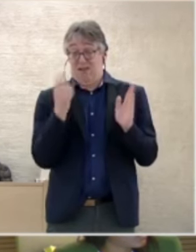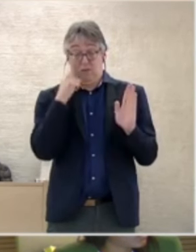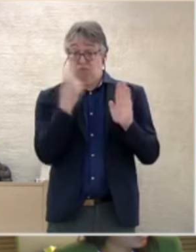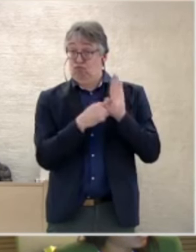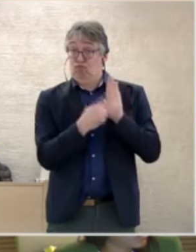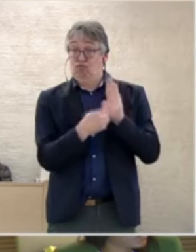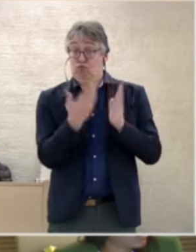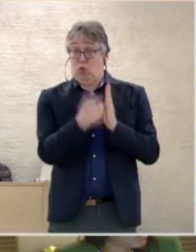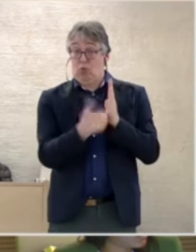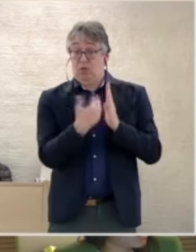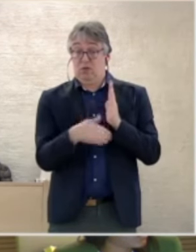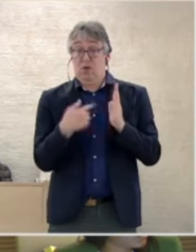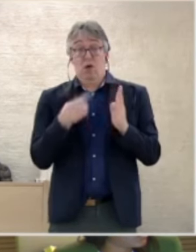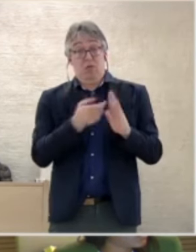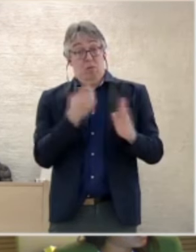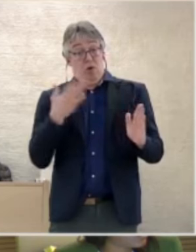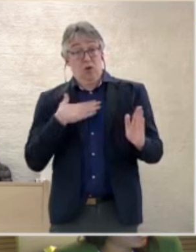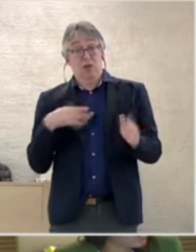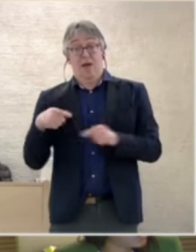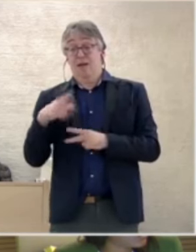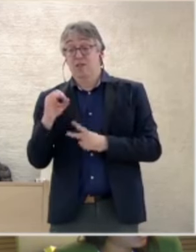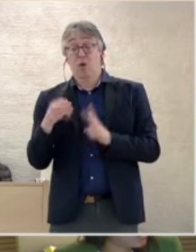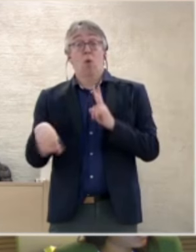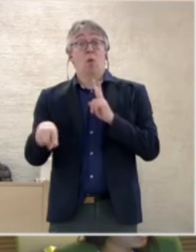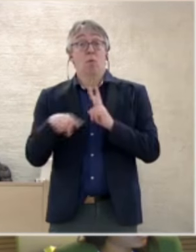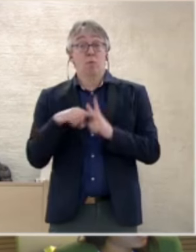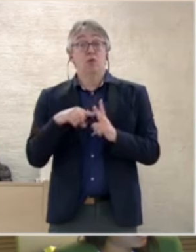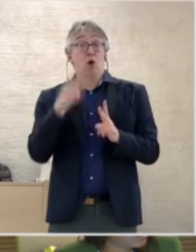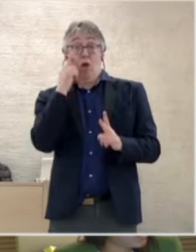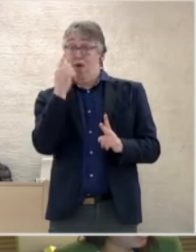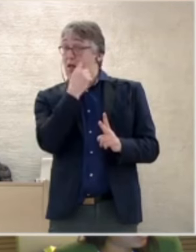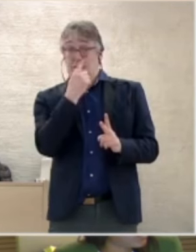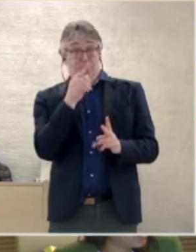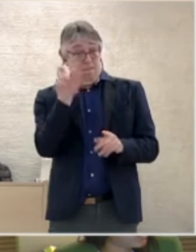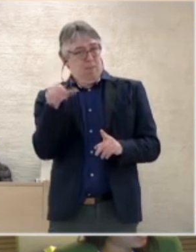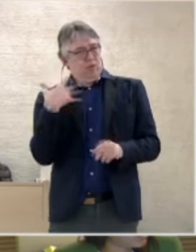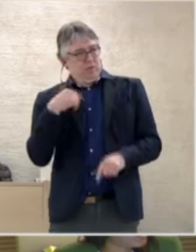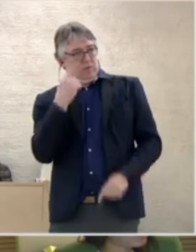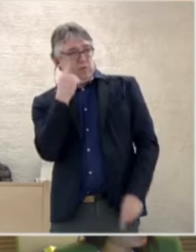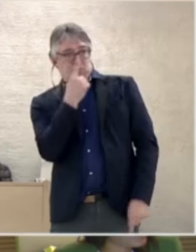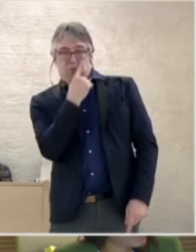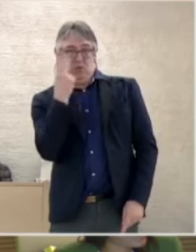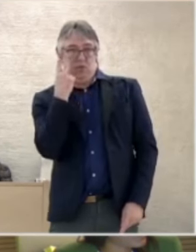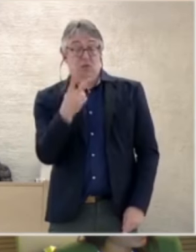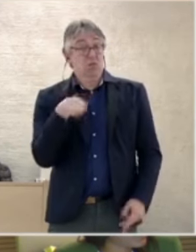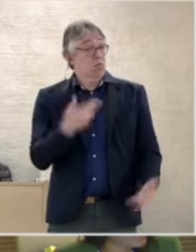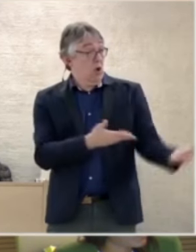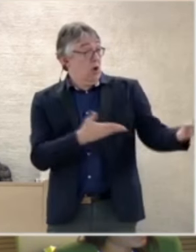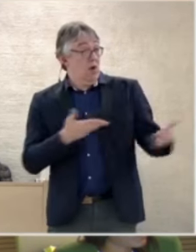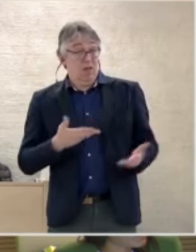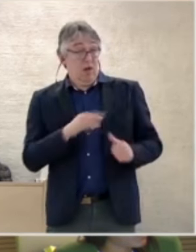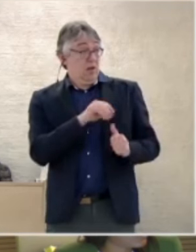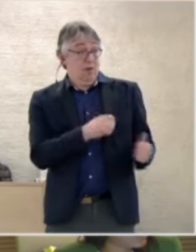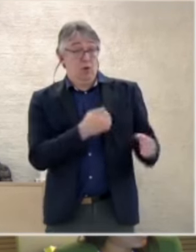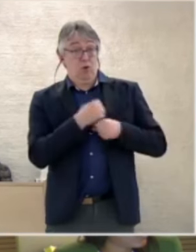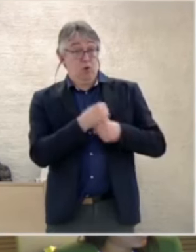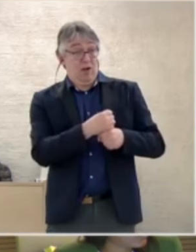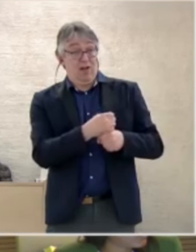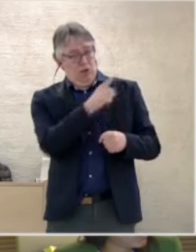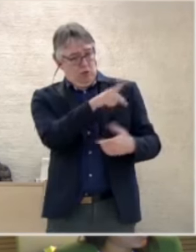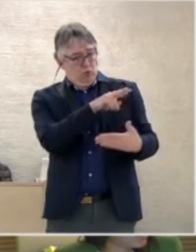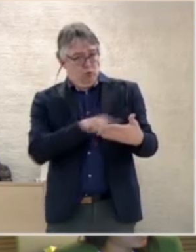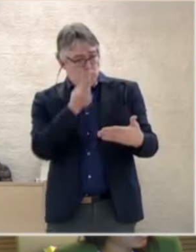by numerous independent sources, NGOs and eyewitnesses. In this regard, I invite Armenian delegate to